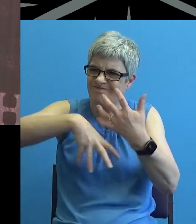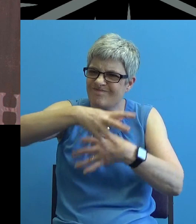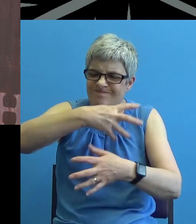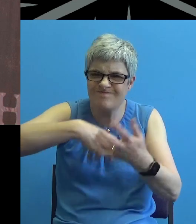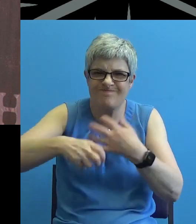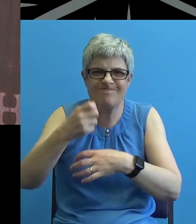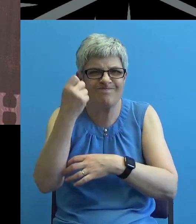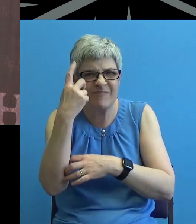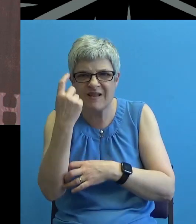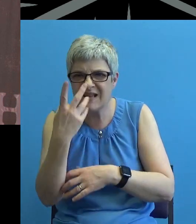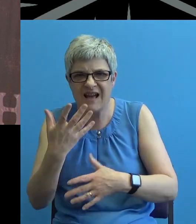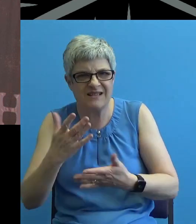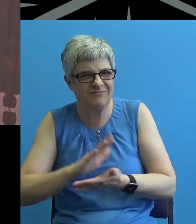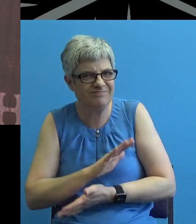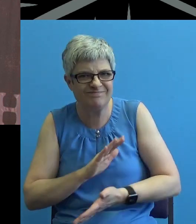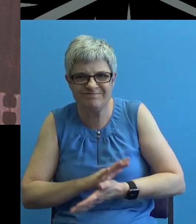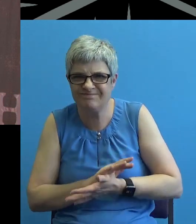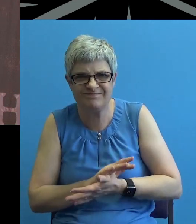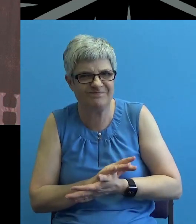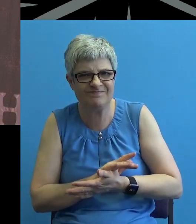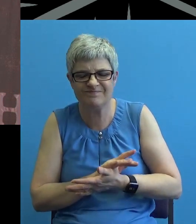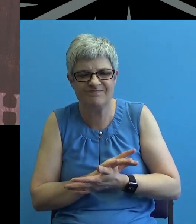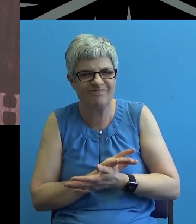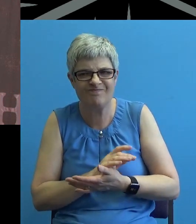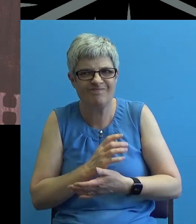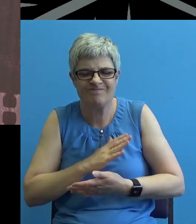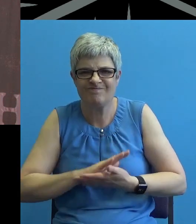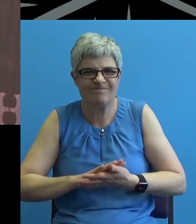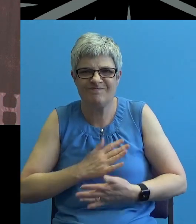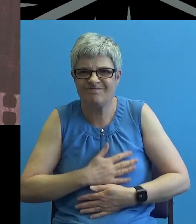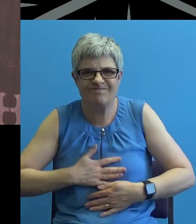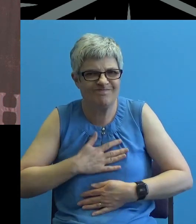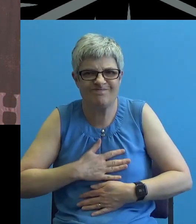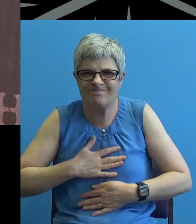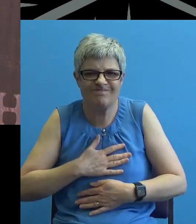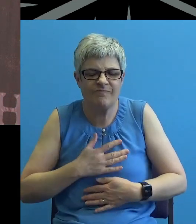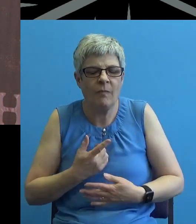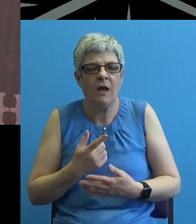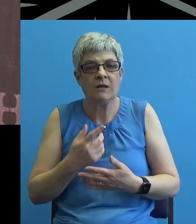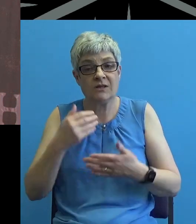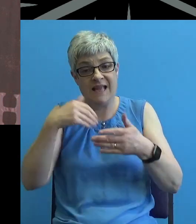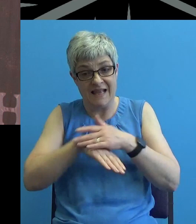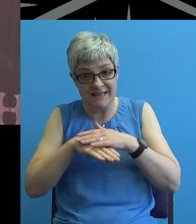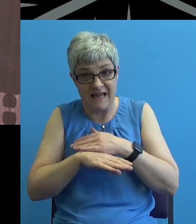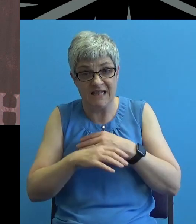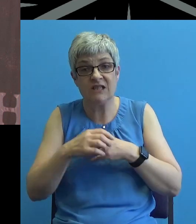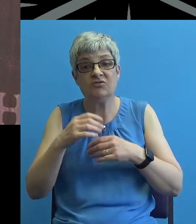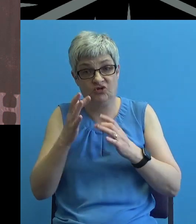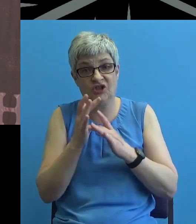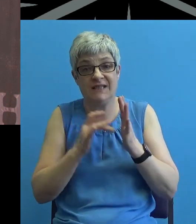and misgivings that's going on. Insight because Jesus, as we know, really was a king.